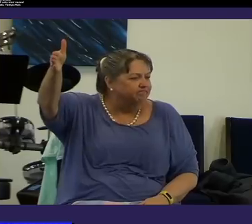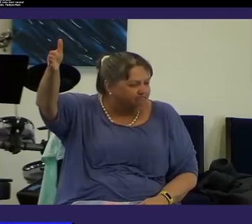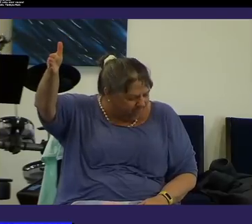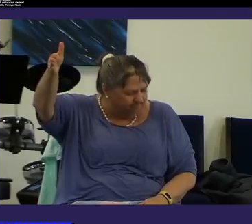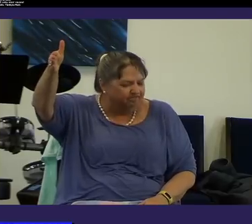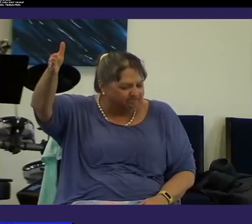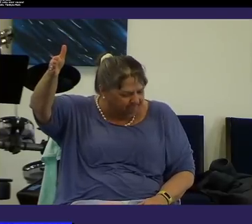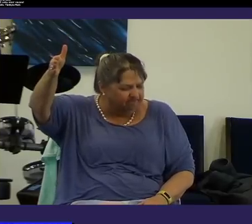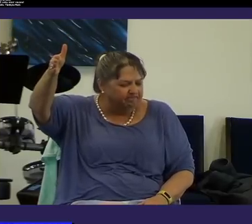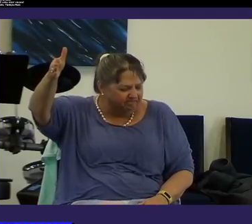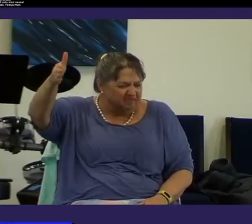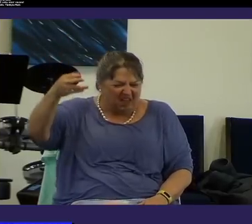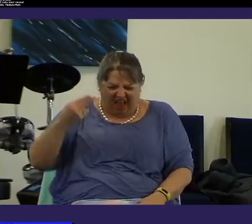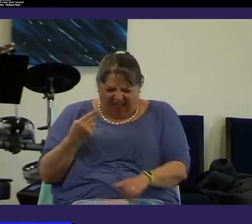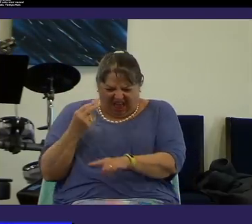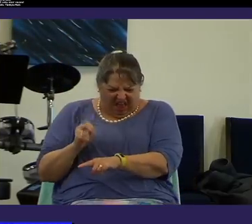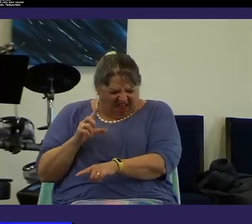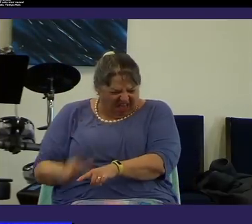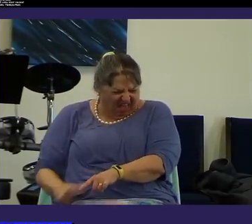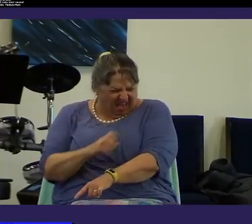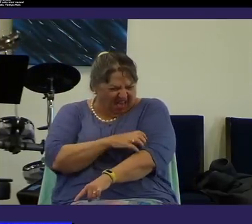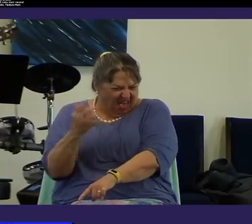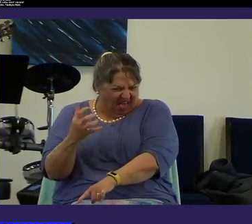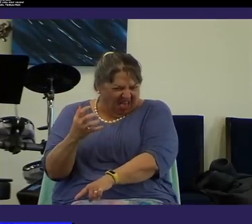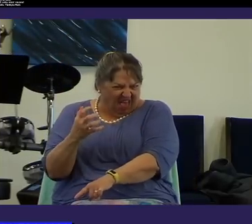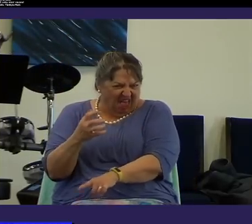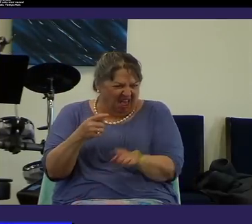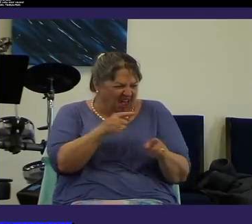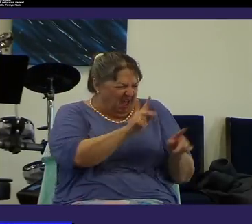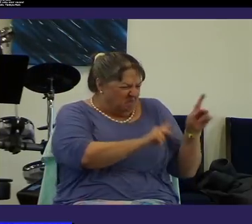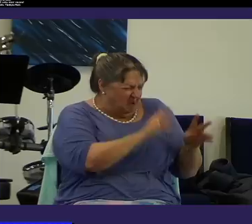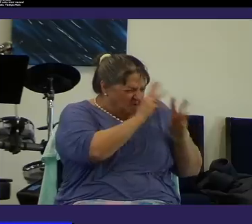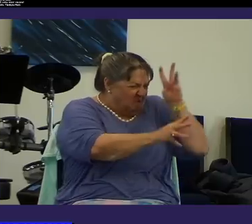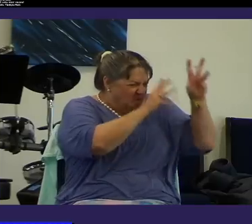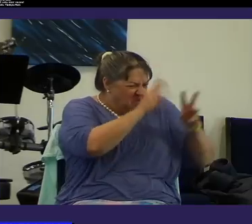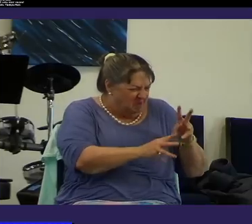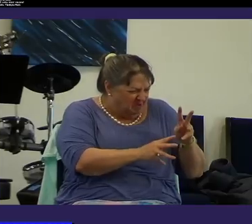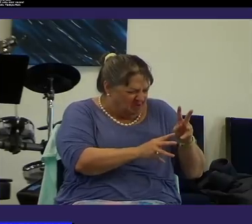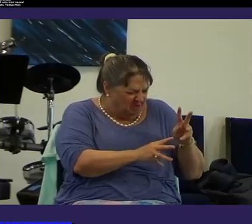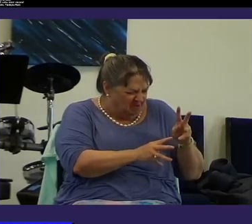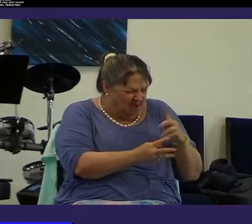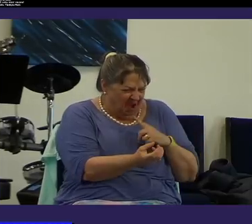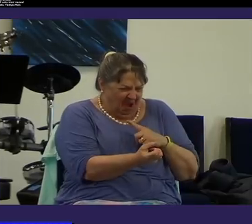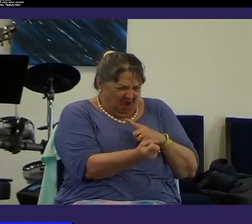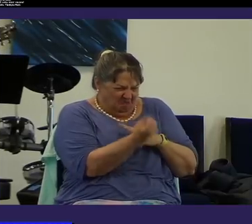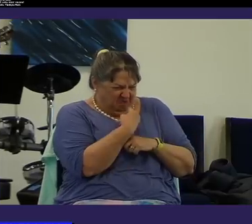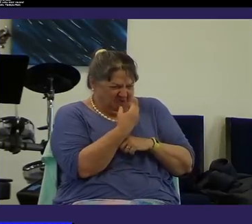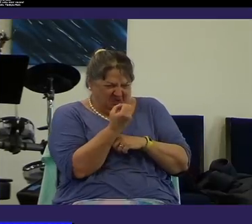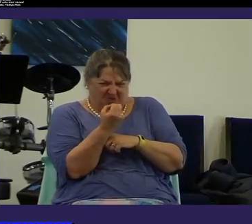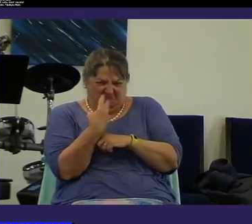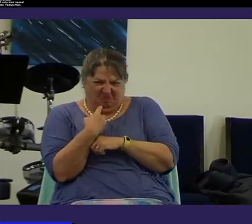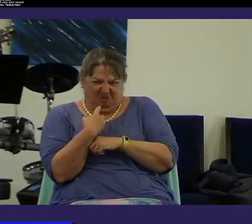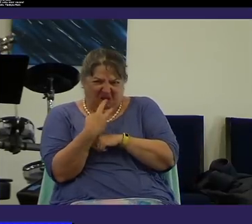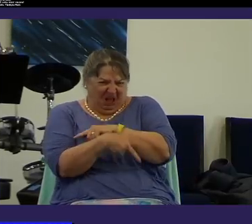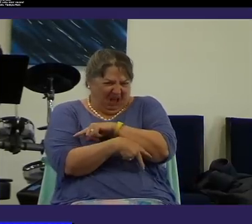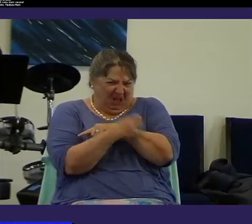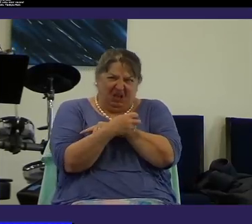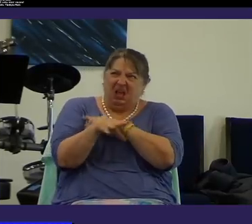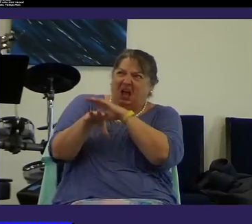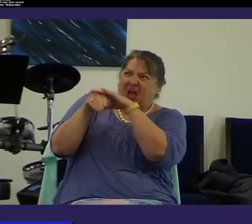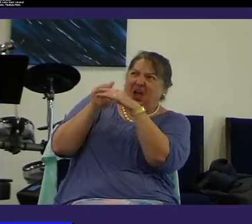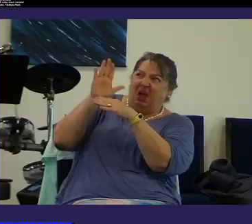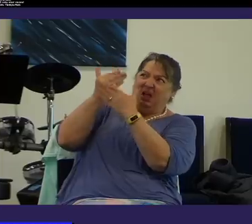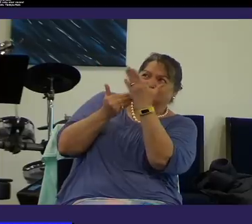destiny. No power of hell, no scheme of man